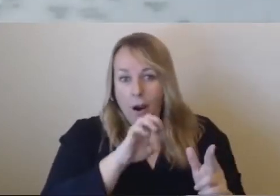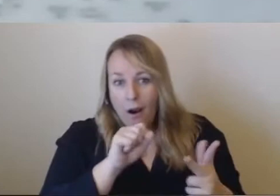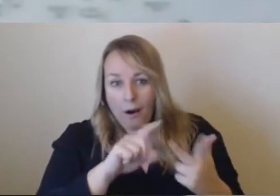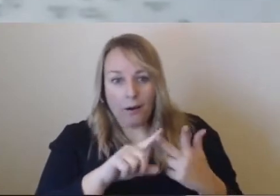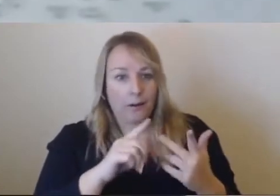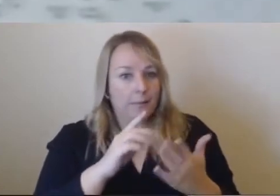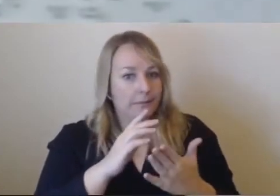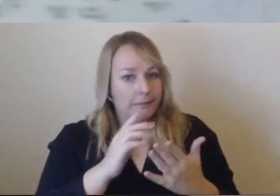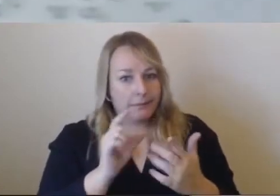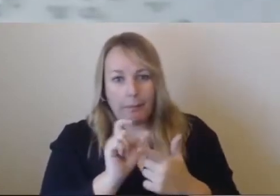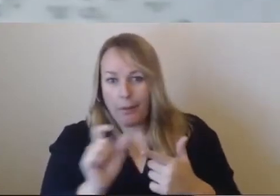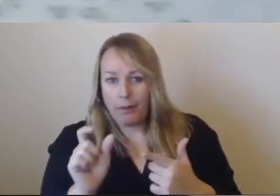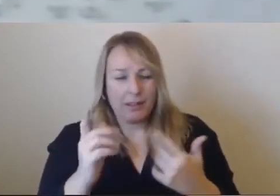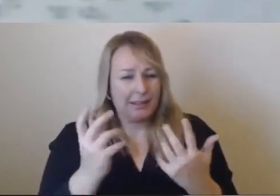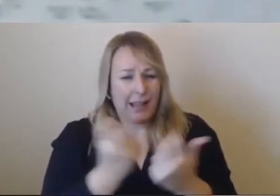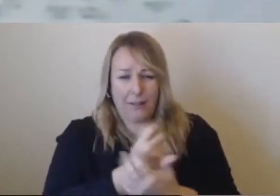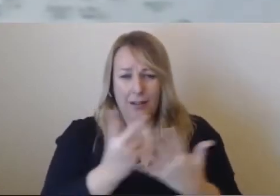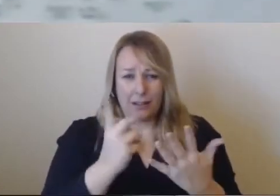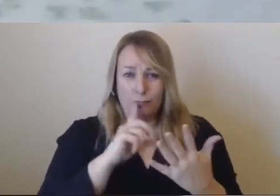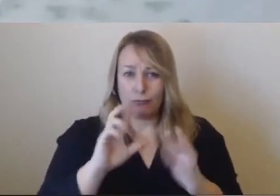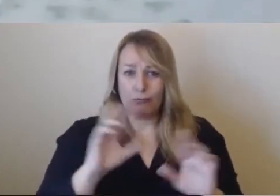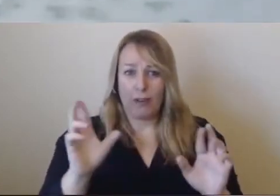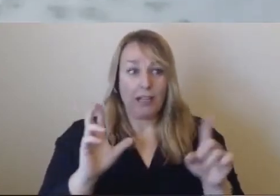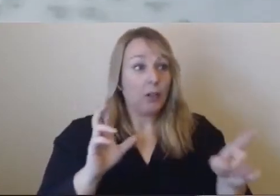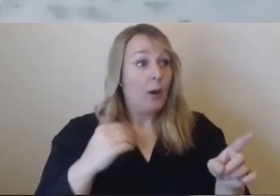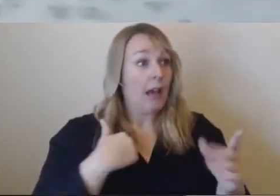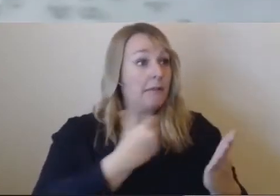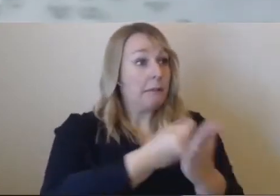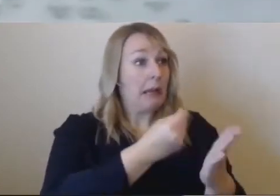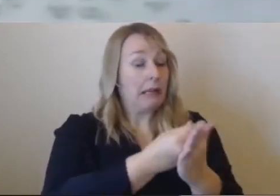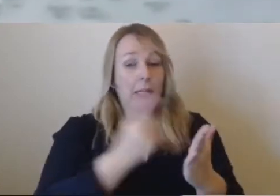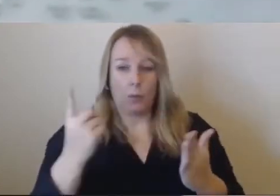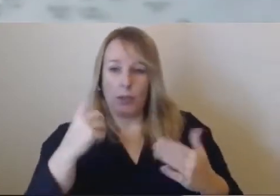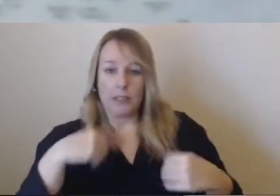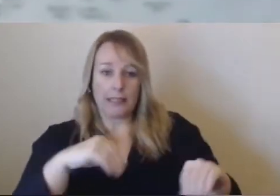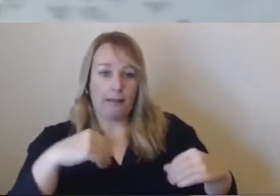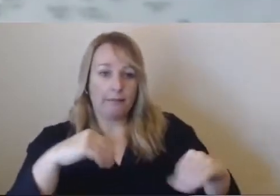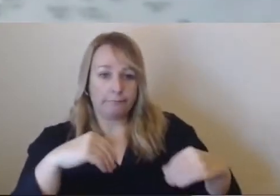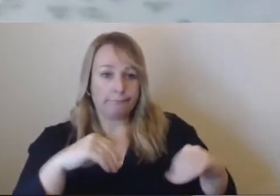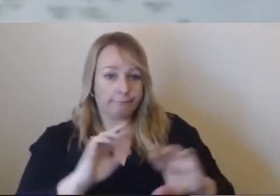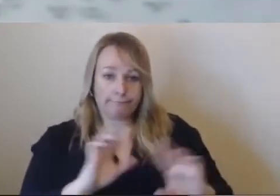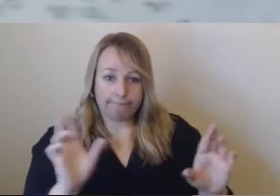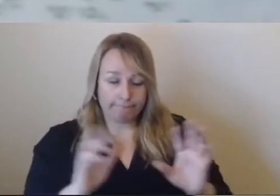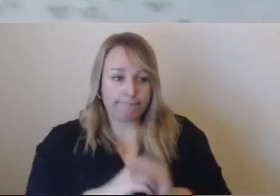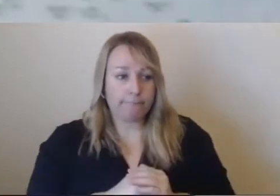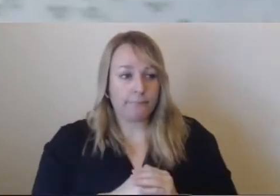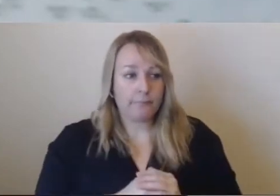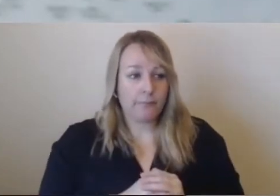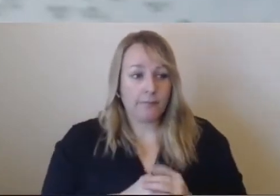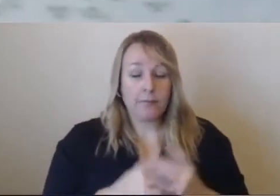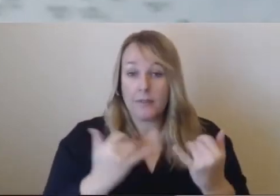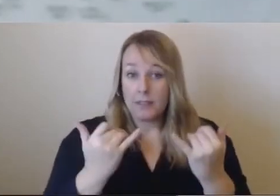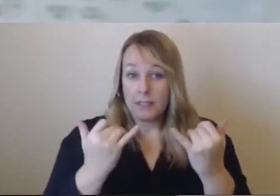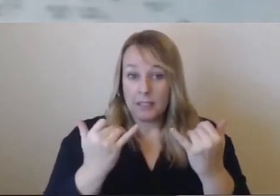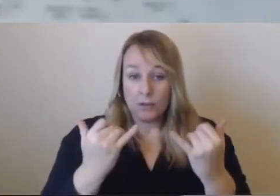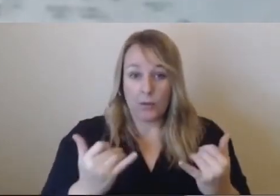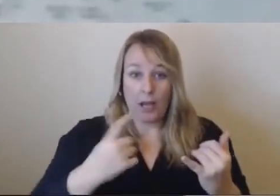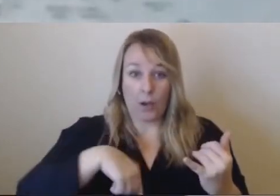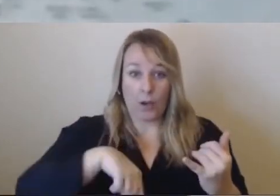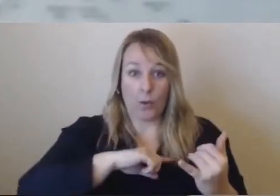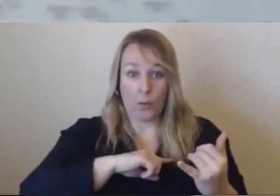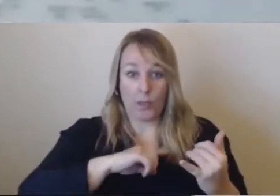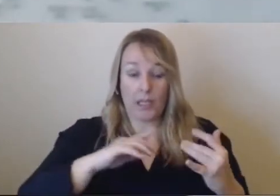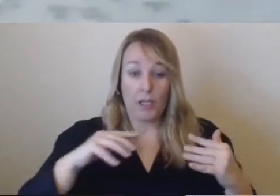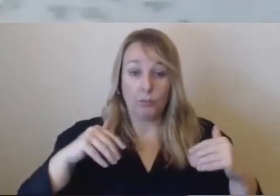willing to supply those arms to those who have deep pockets and those who need them. Now, we are not at Project Cloudshare's pacifists at all.